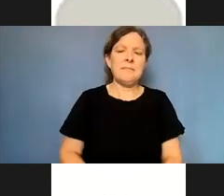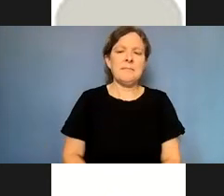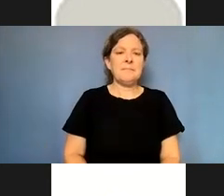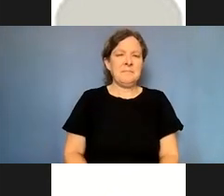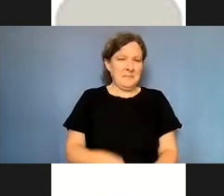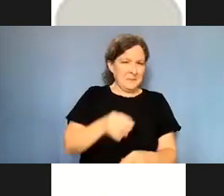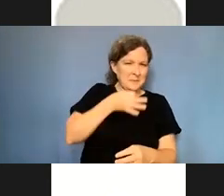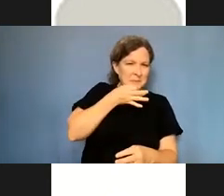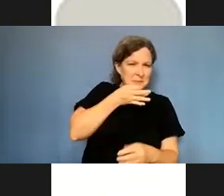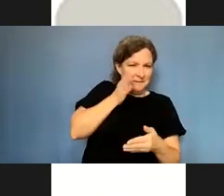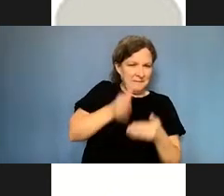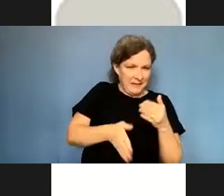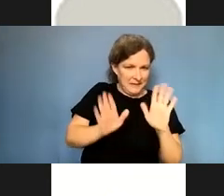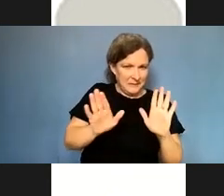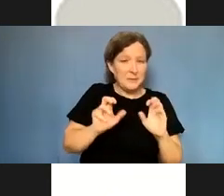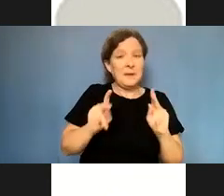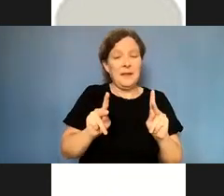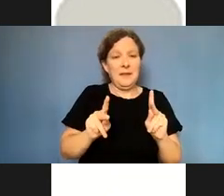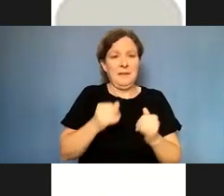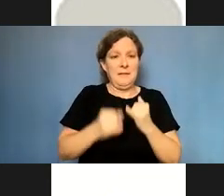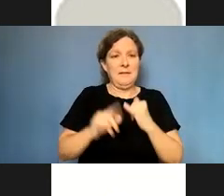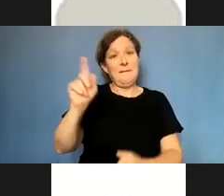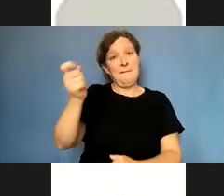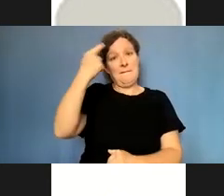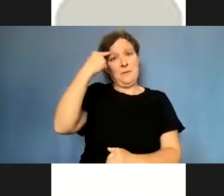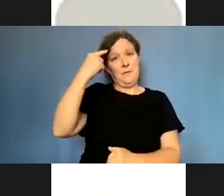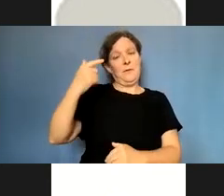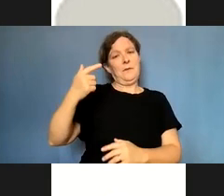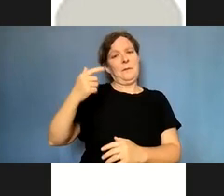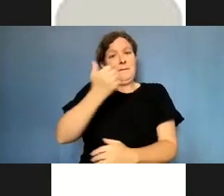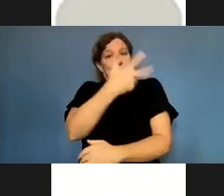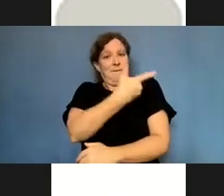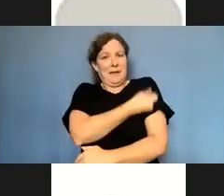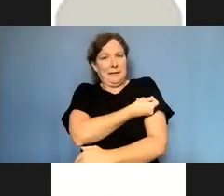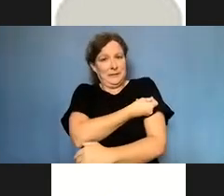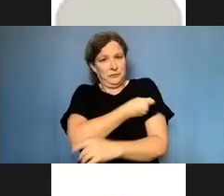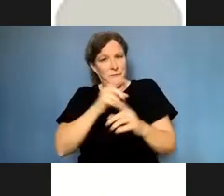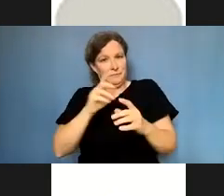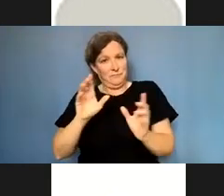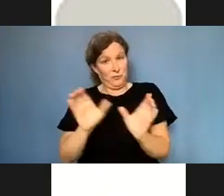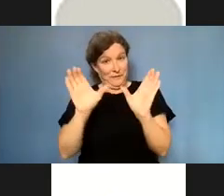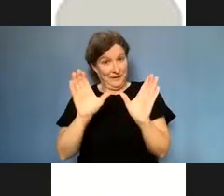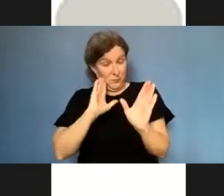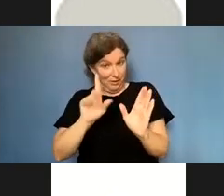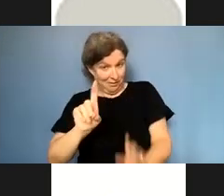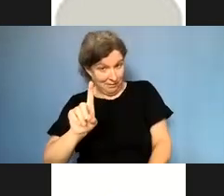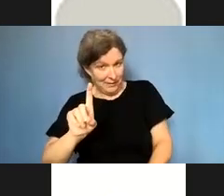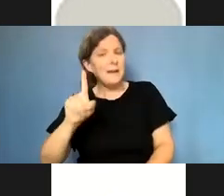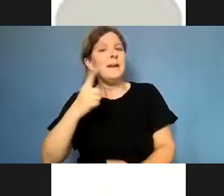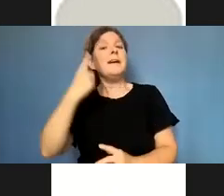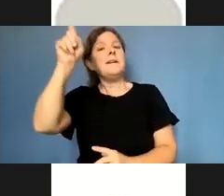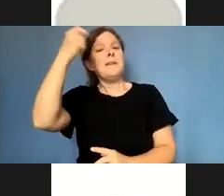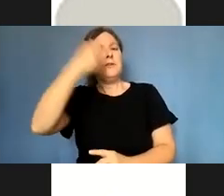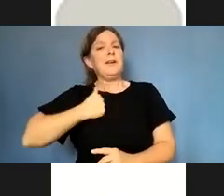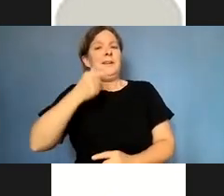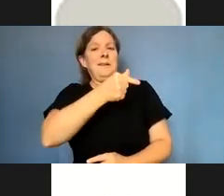almost there. Finally, will there be a federal vaccination certificate? So the federal government has just announced that it is working with all provinces